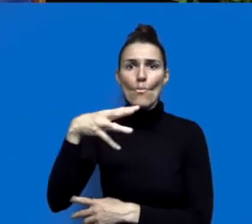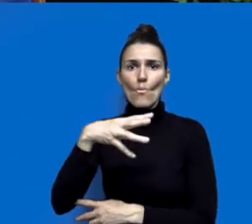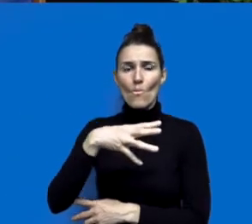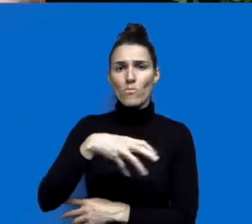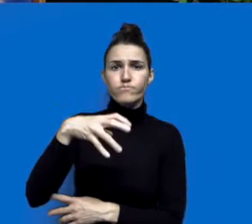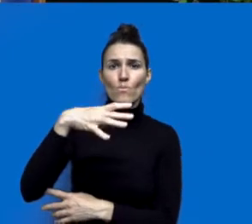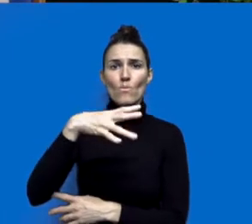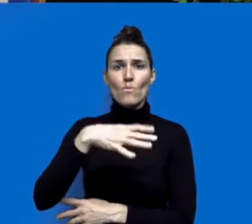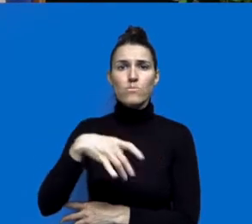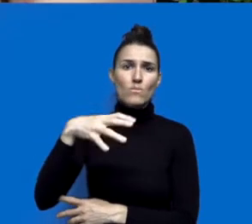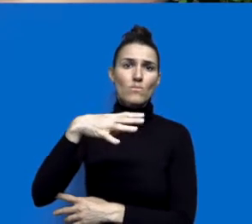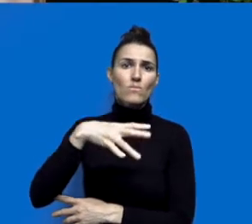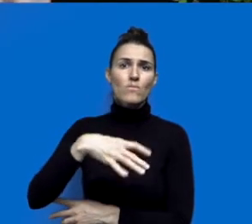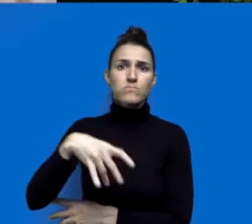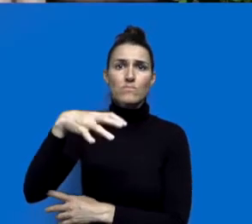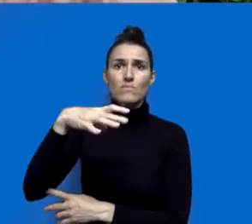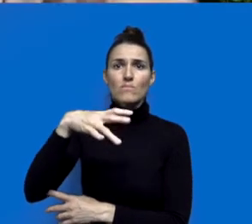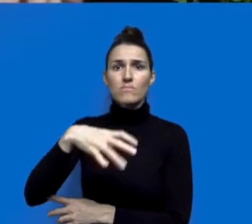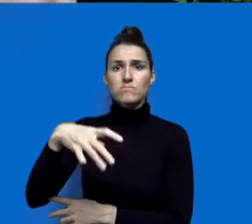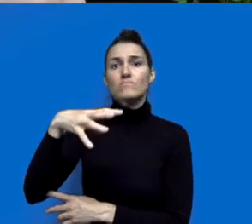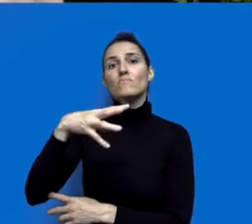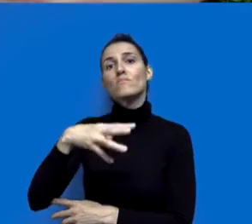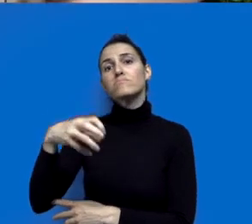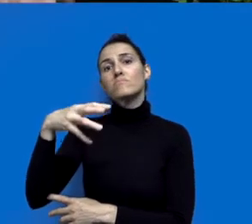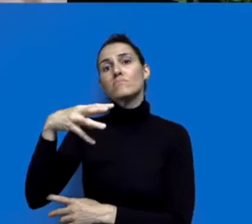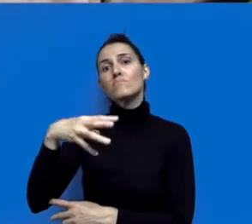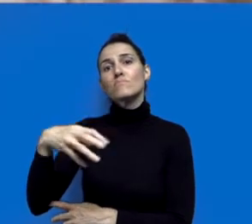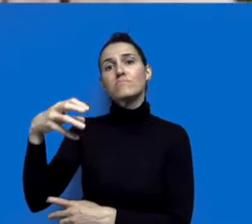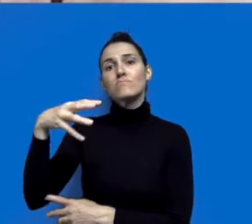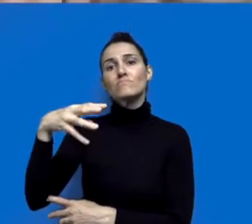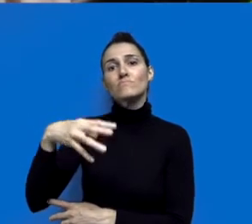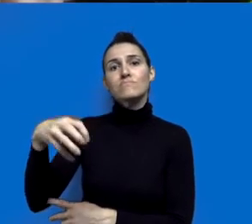squiggling through the water. An